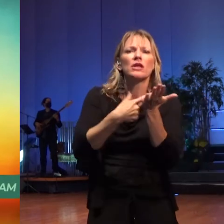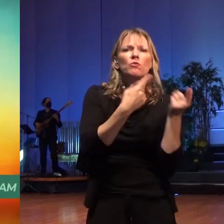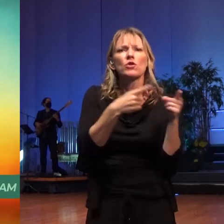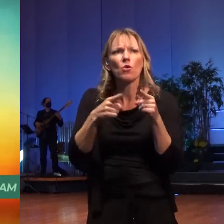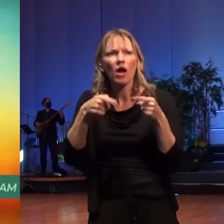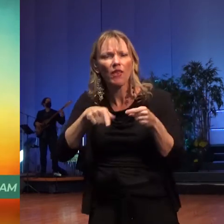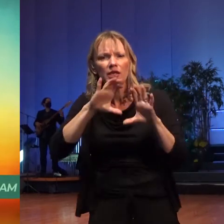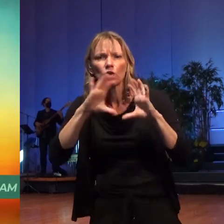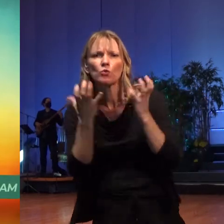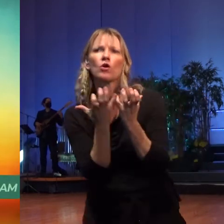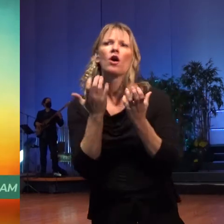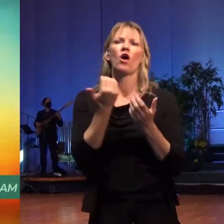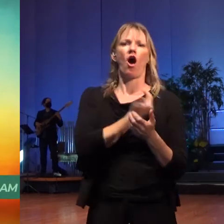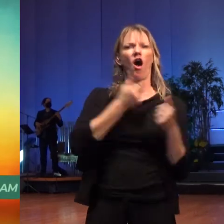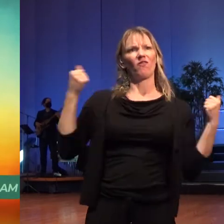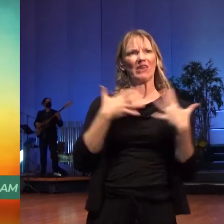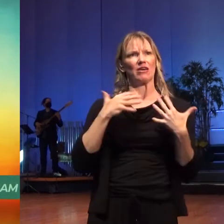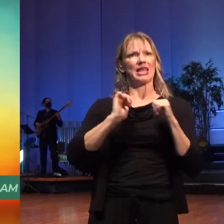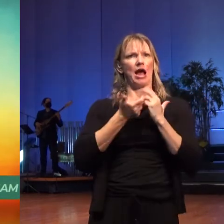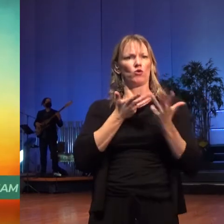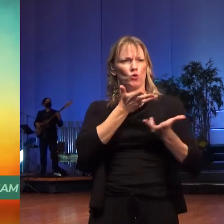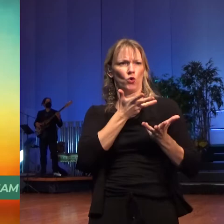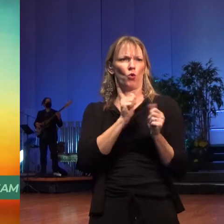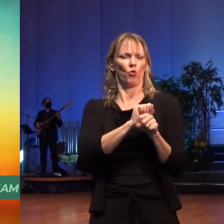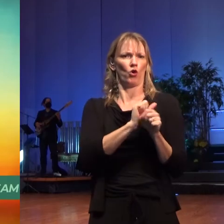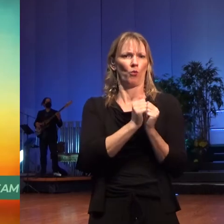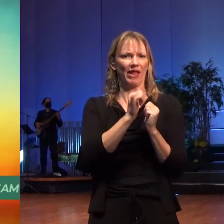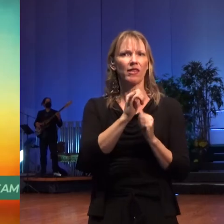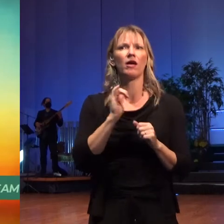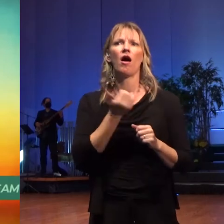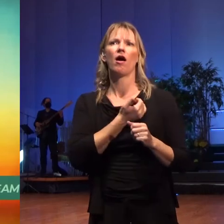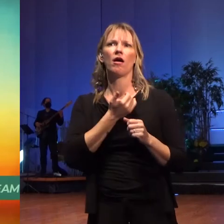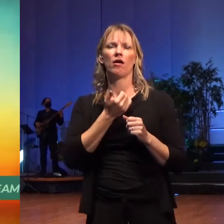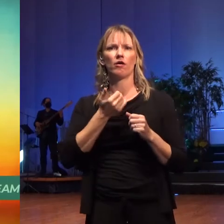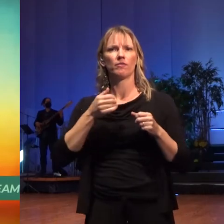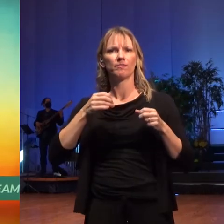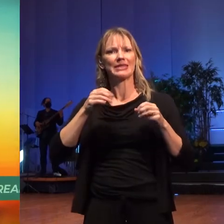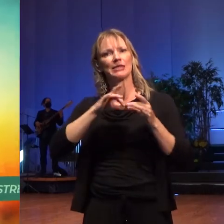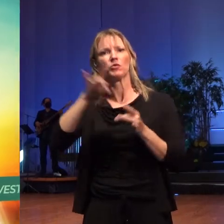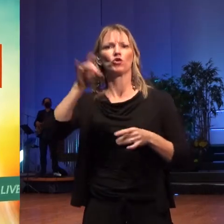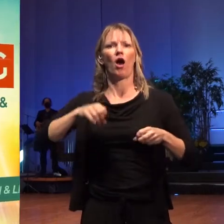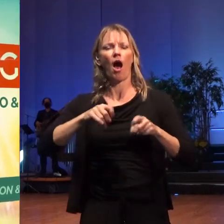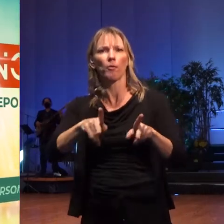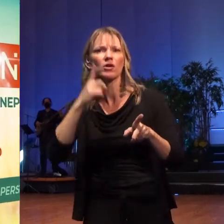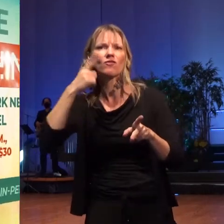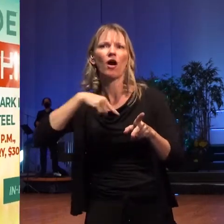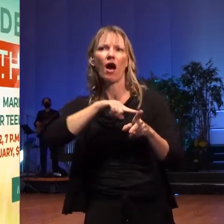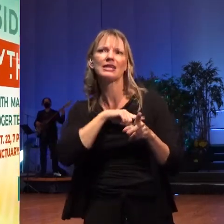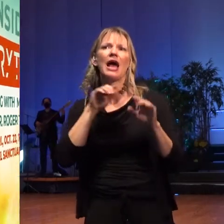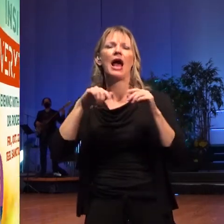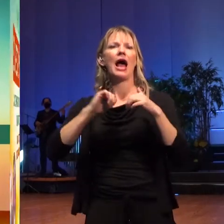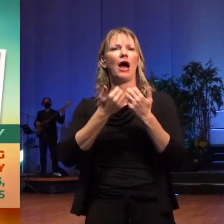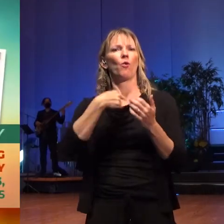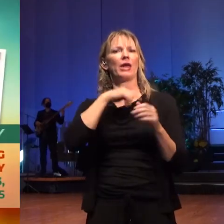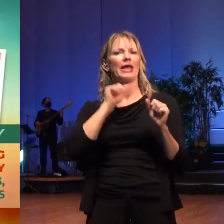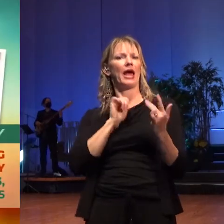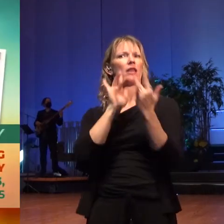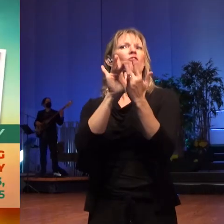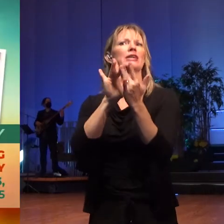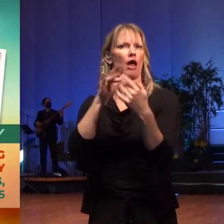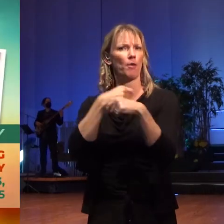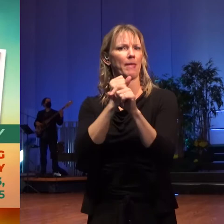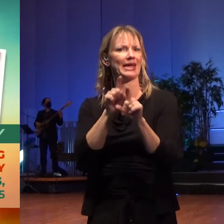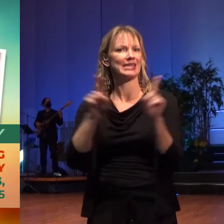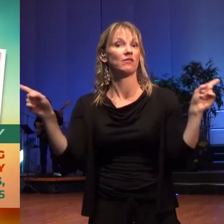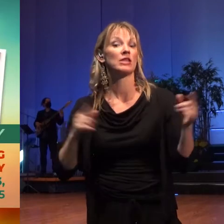to work with our fears, where we're going and what the spiritual opportunities are for us, how we can reach out and make a difference. And the next